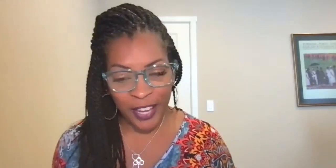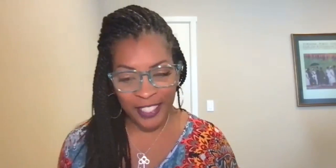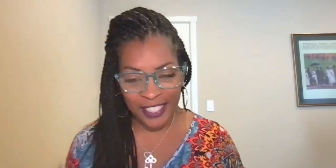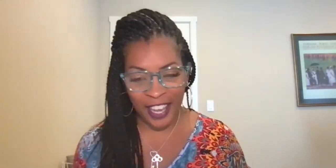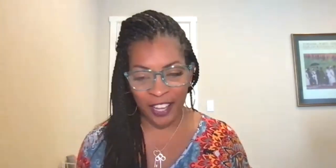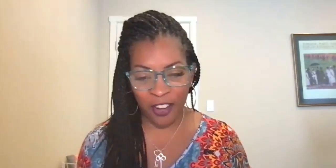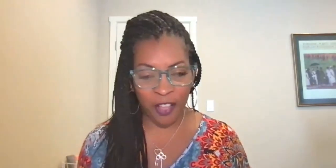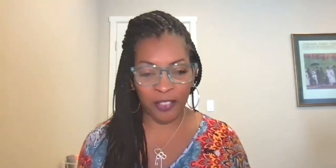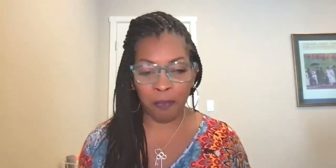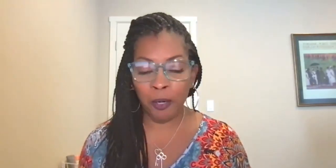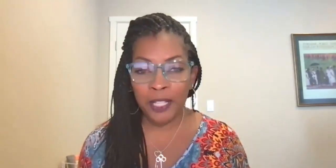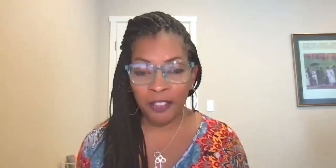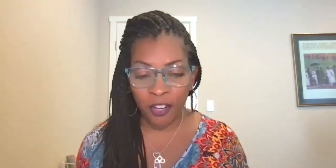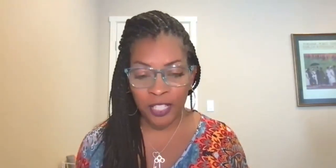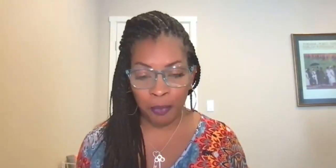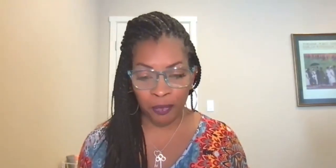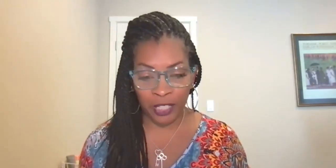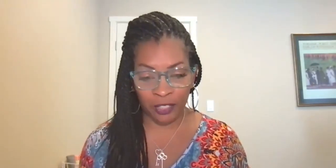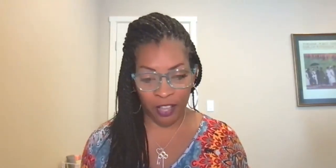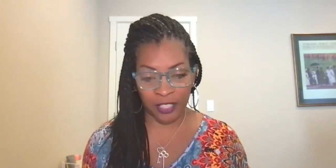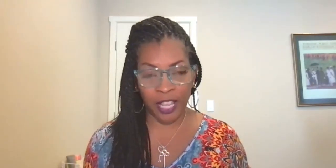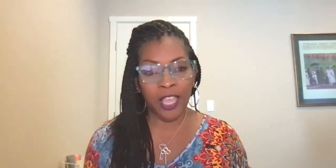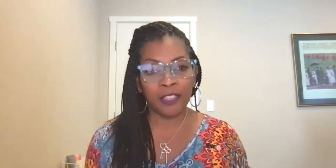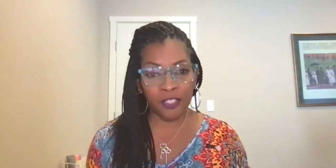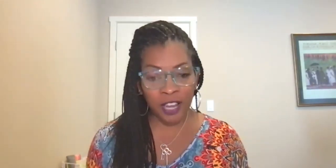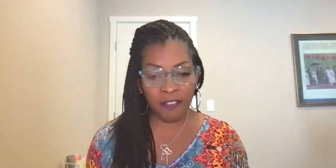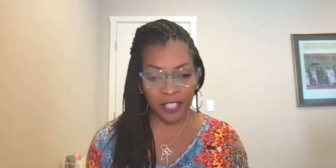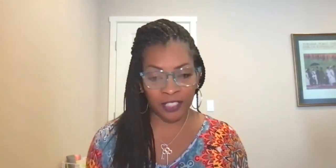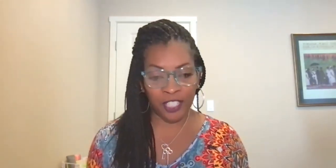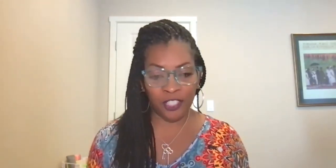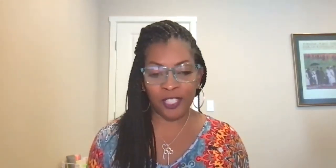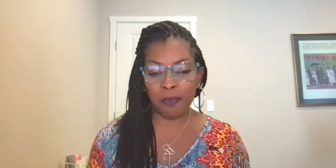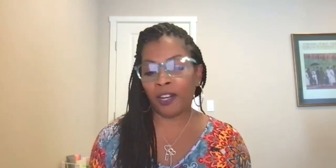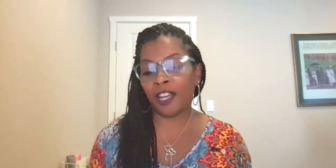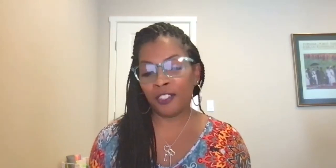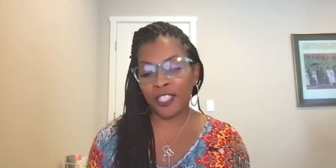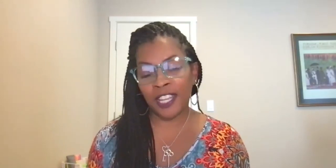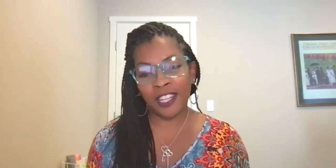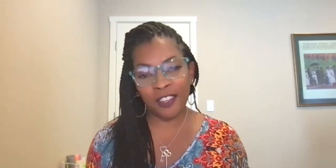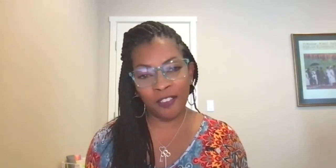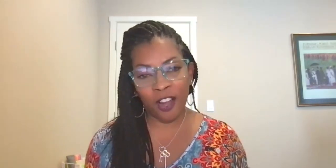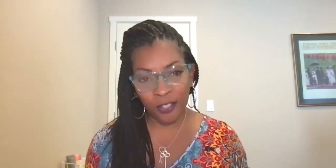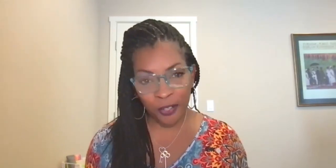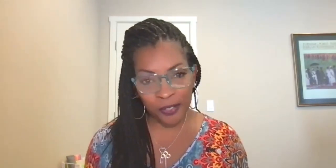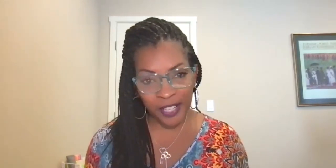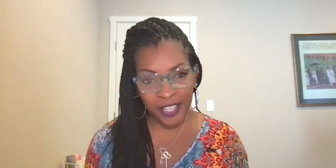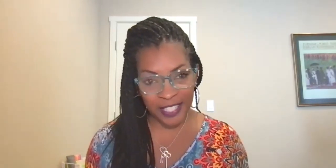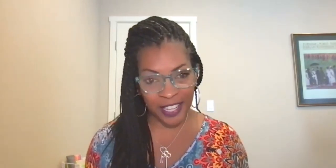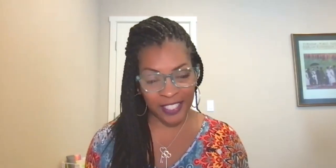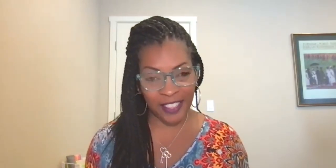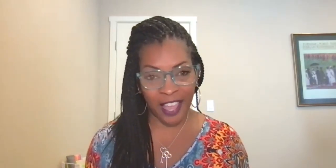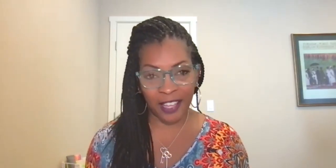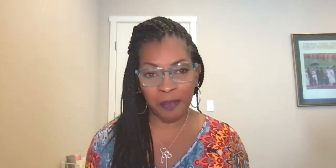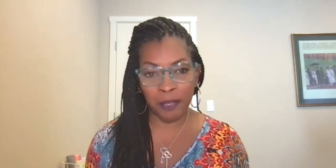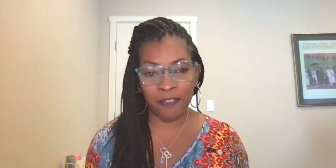little insight on the purpose of our summer read-alongs, they're definitely to deepen our understanding of article